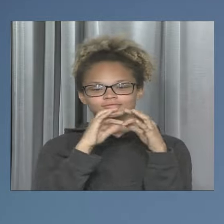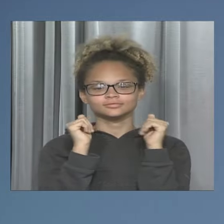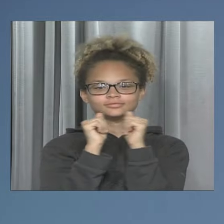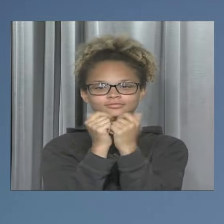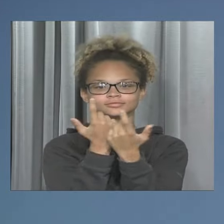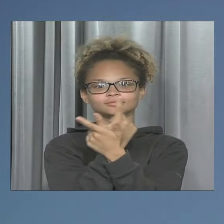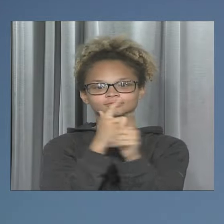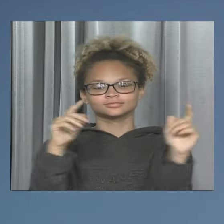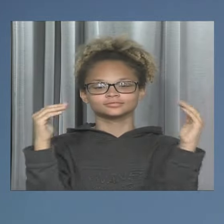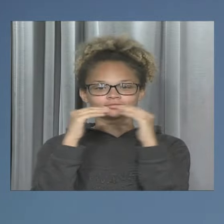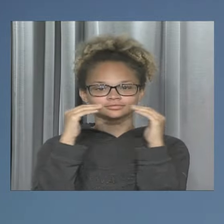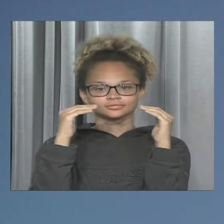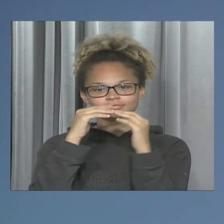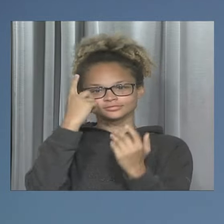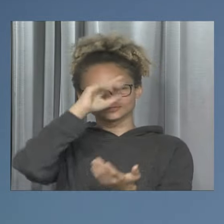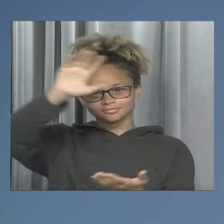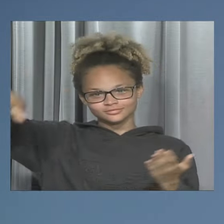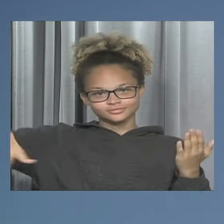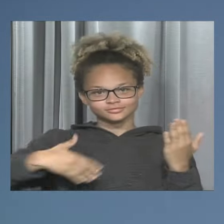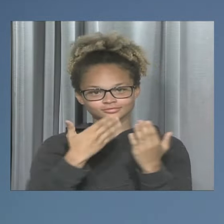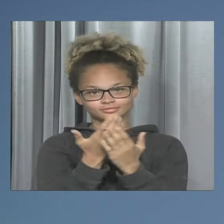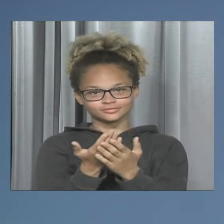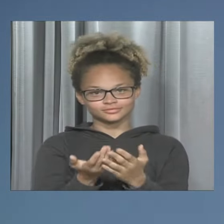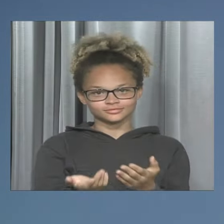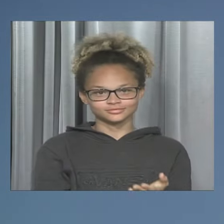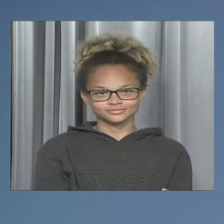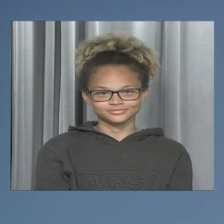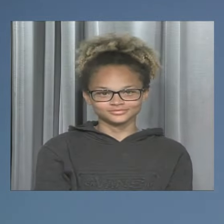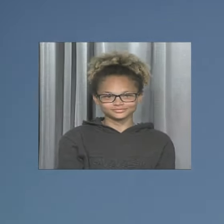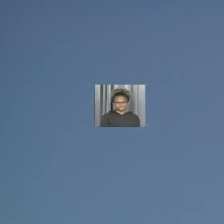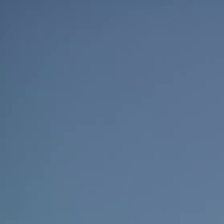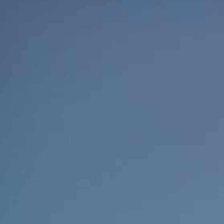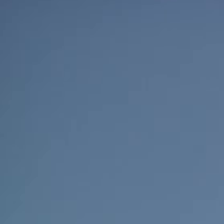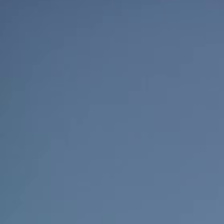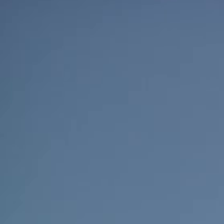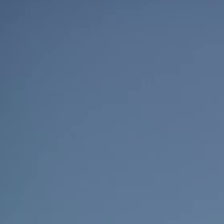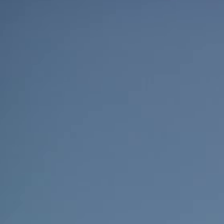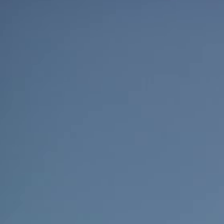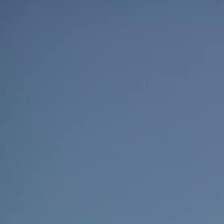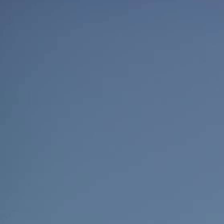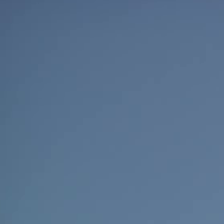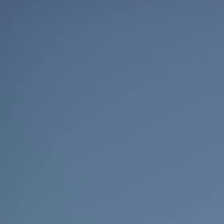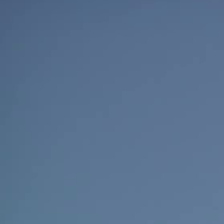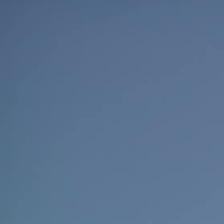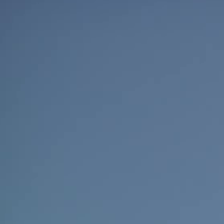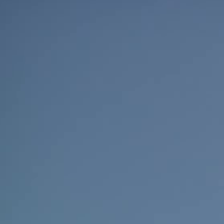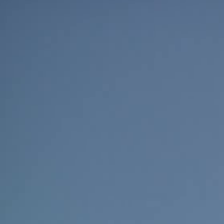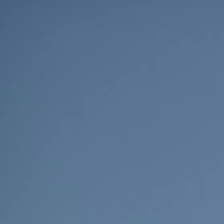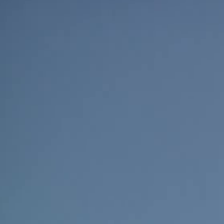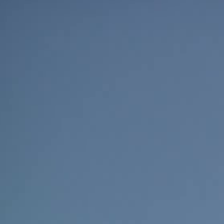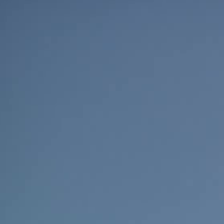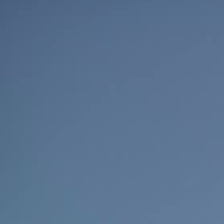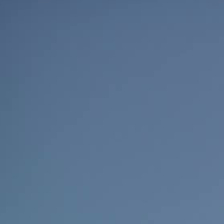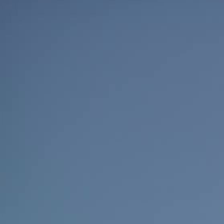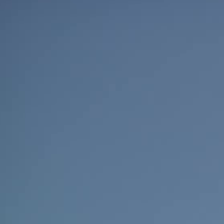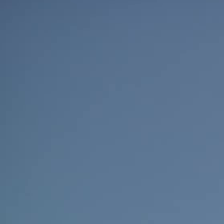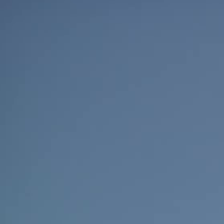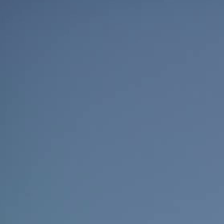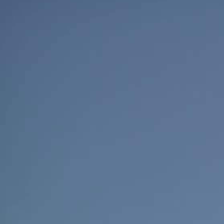under God, indivisible, with liberty and justice for all. Please remain standing for a moment of